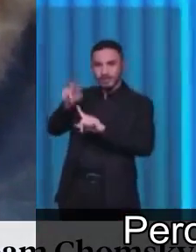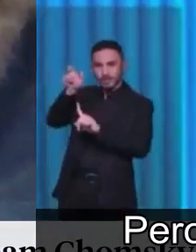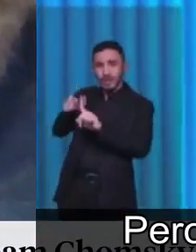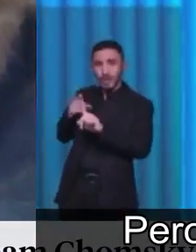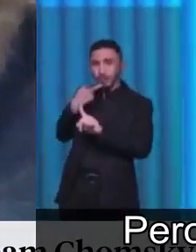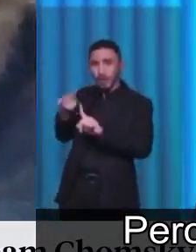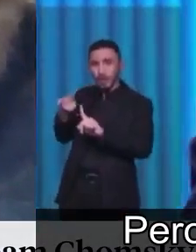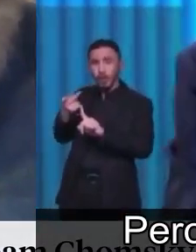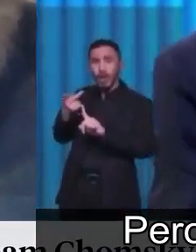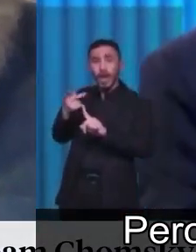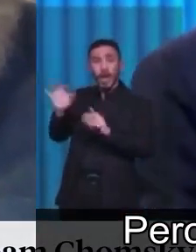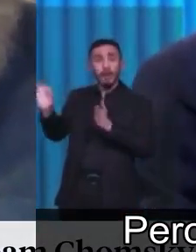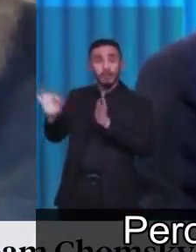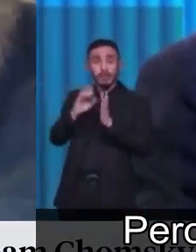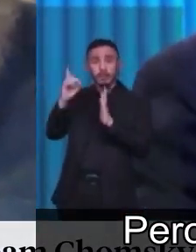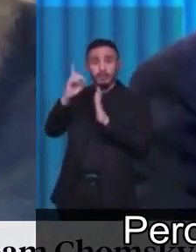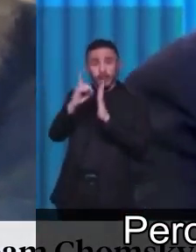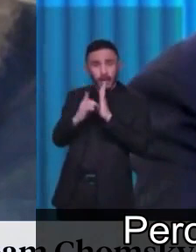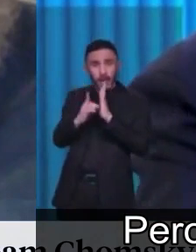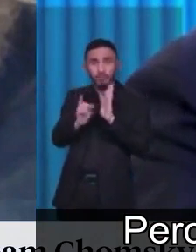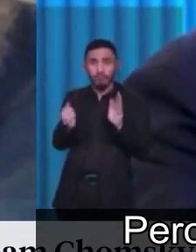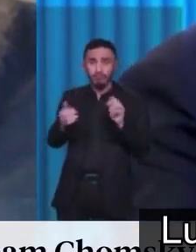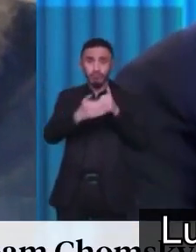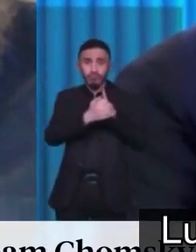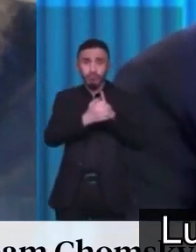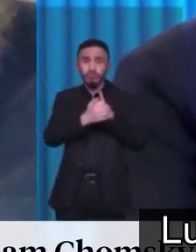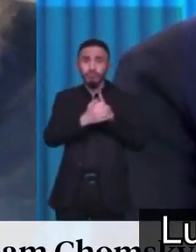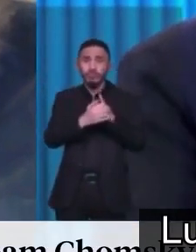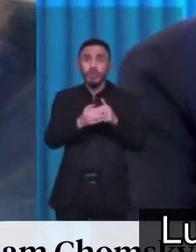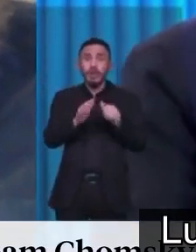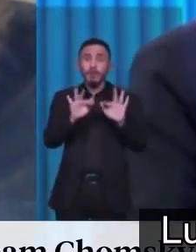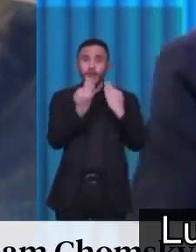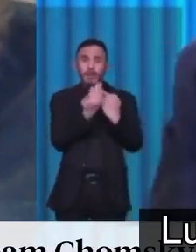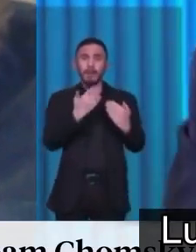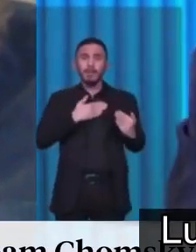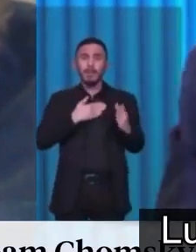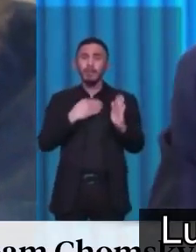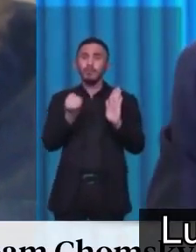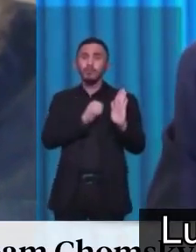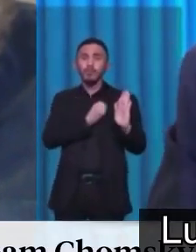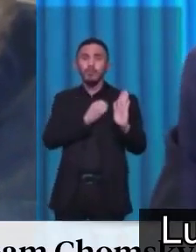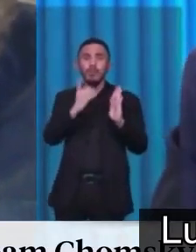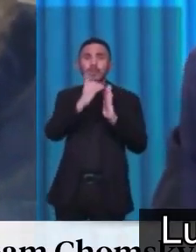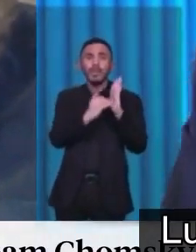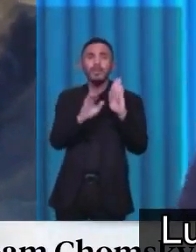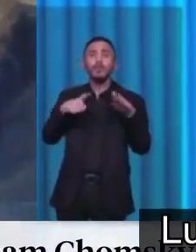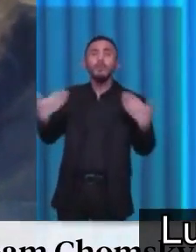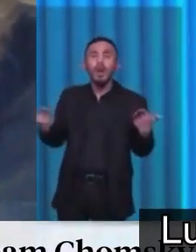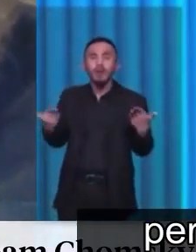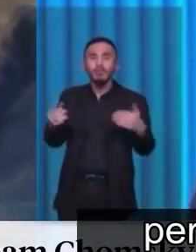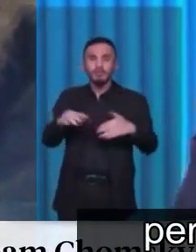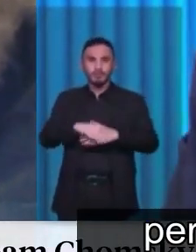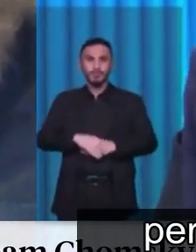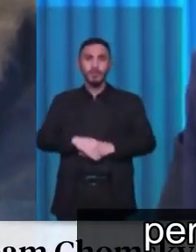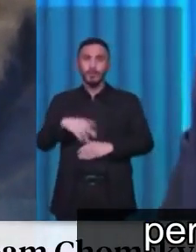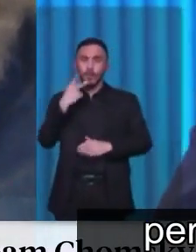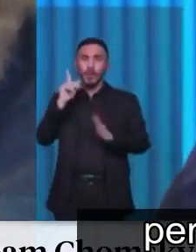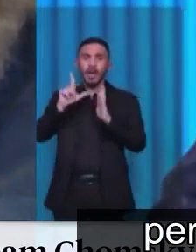the polls are anywhere near accurate, Lula might win on the first round,